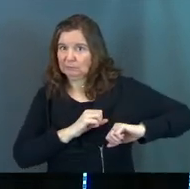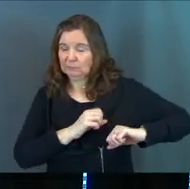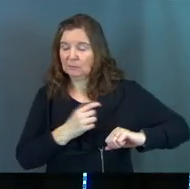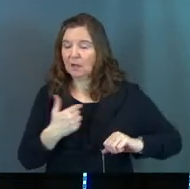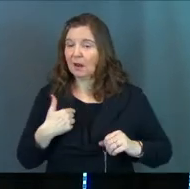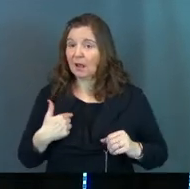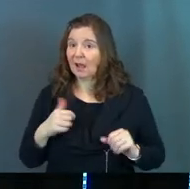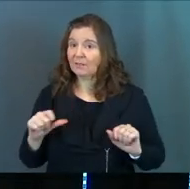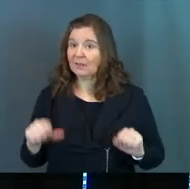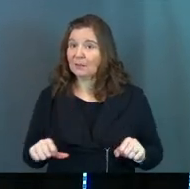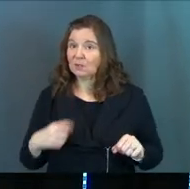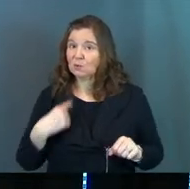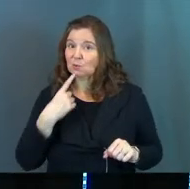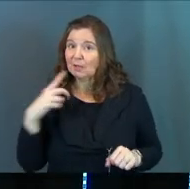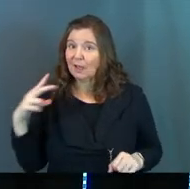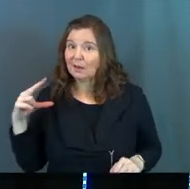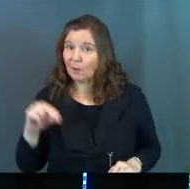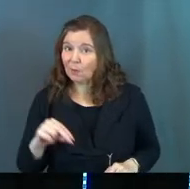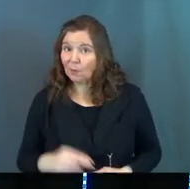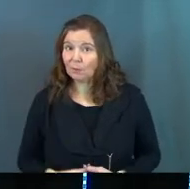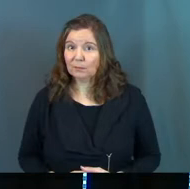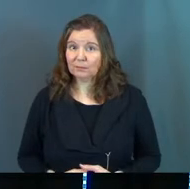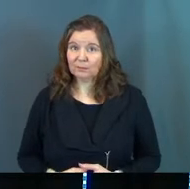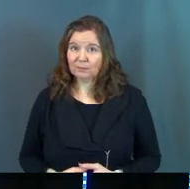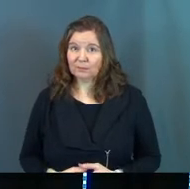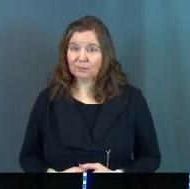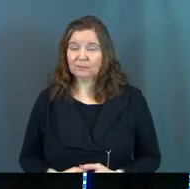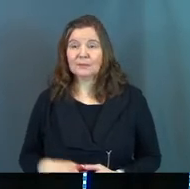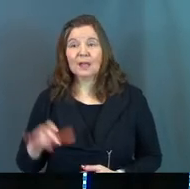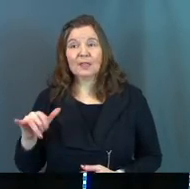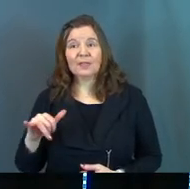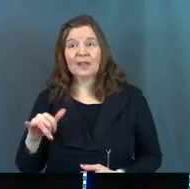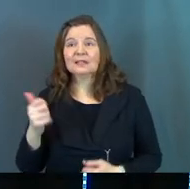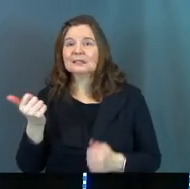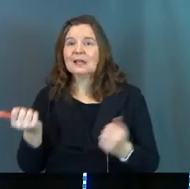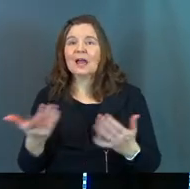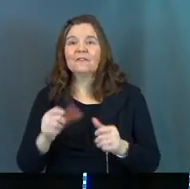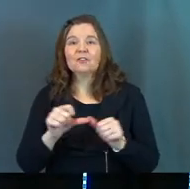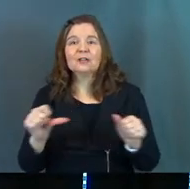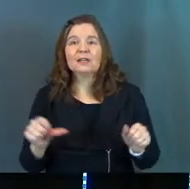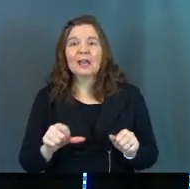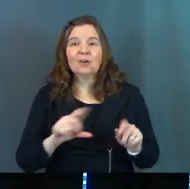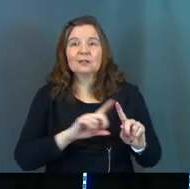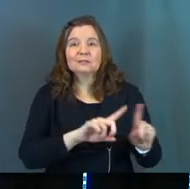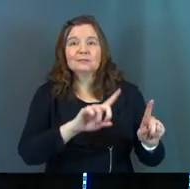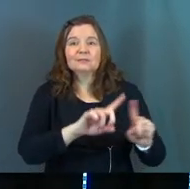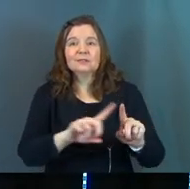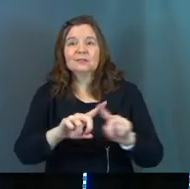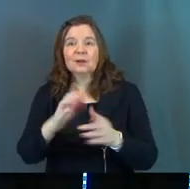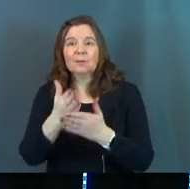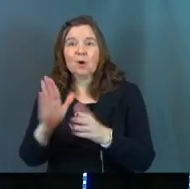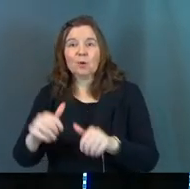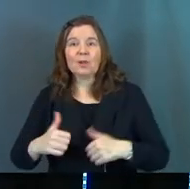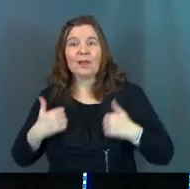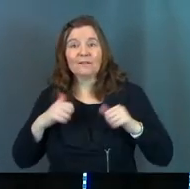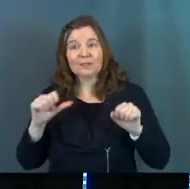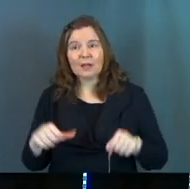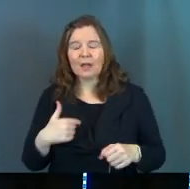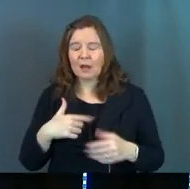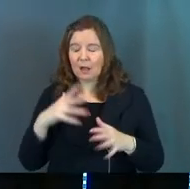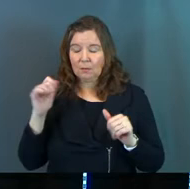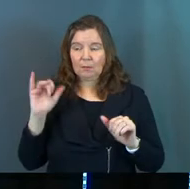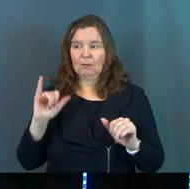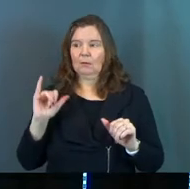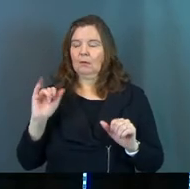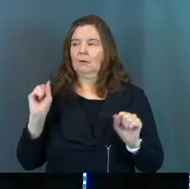And I have the ability to say no. And that's in every area of your life. And I walk away, man,